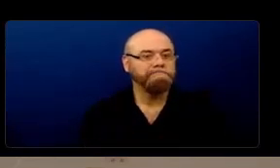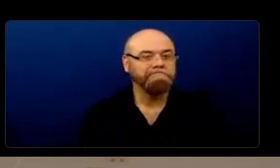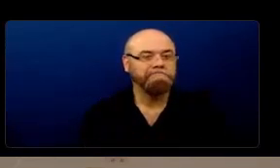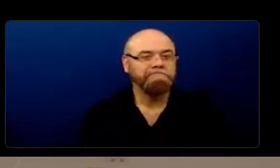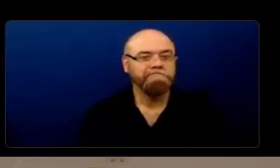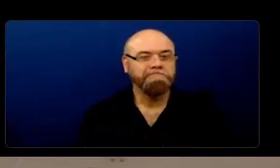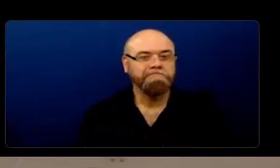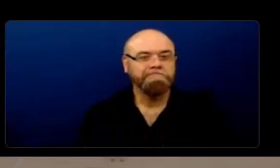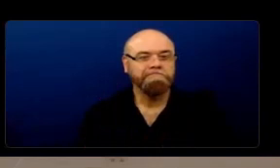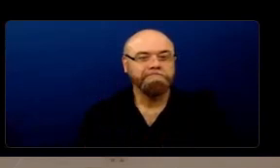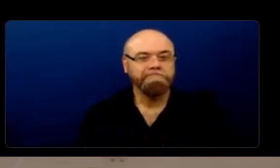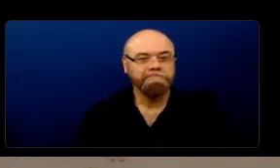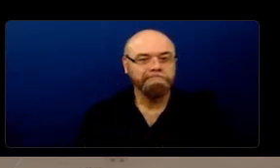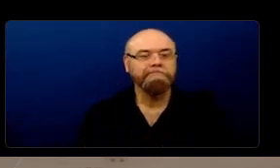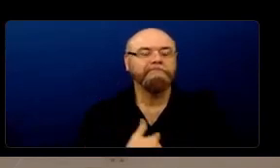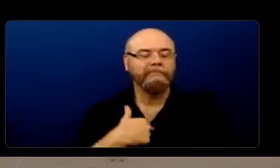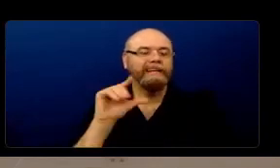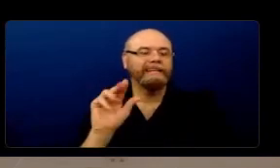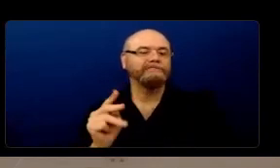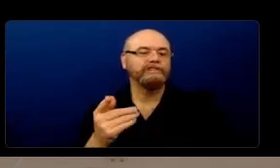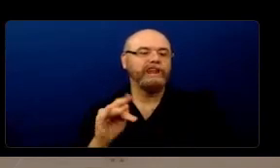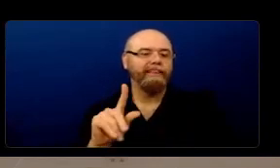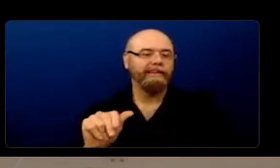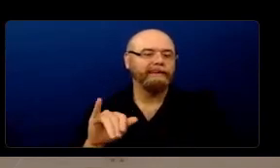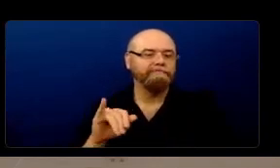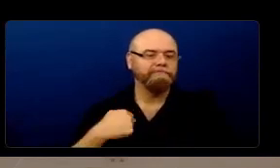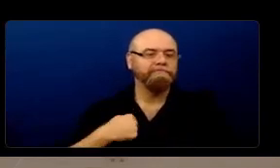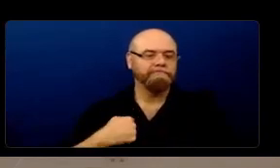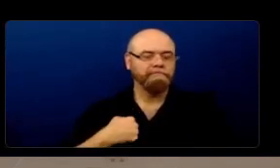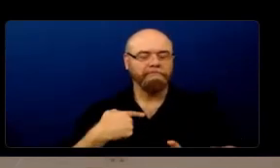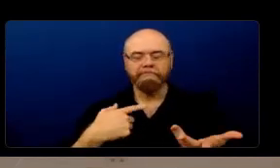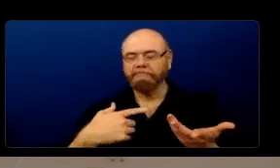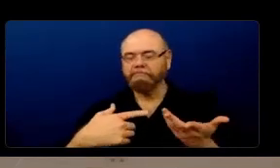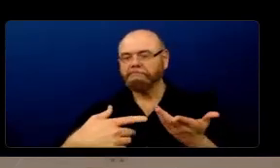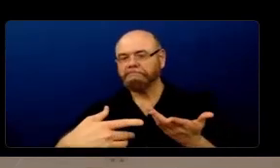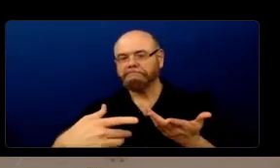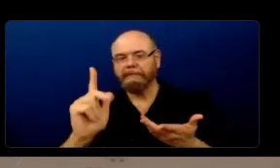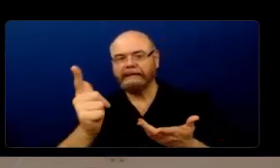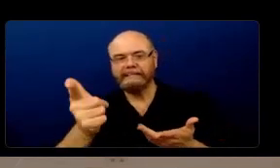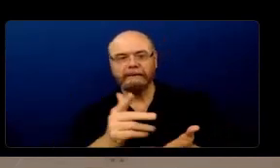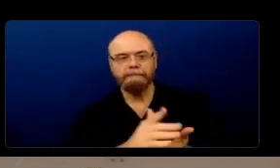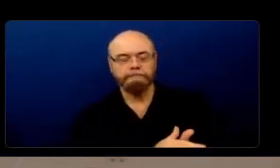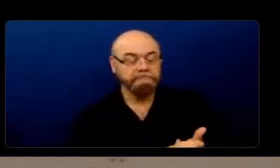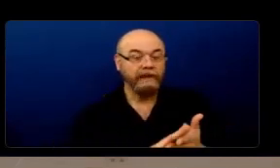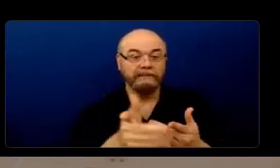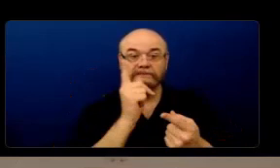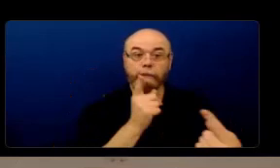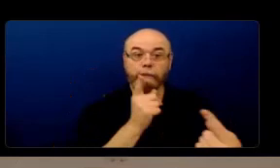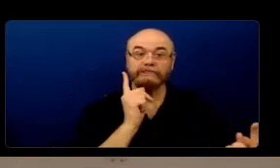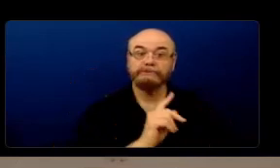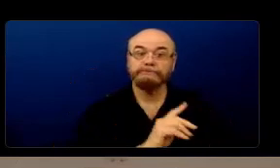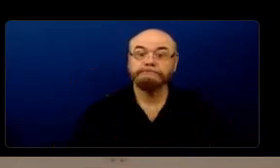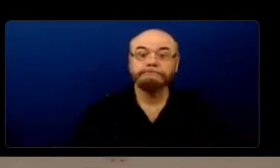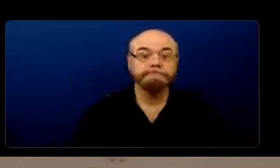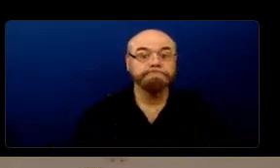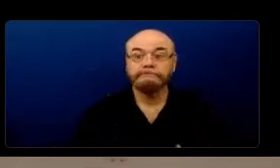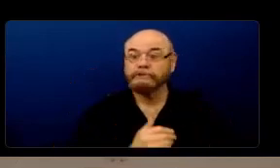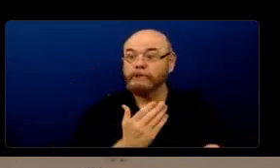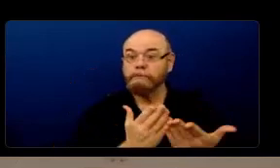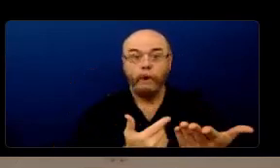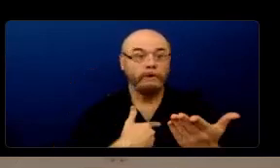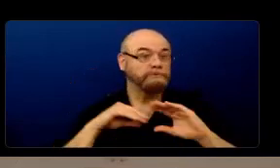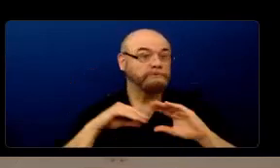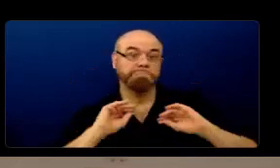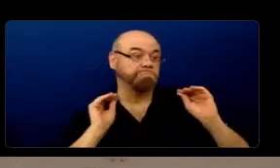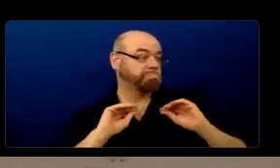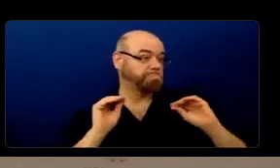Pam Cantinelli, and I second that motion. Thank you, Board Member Caginelli. Is there any opposition to the motion? Okay, hearing none, board members, all in